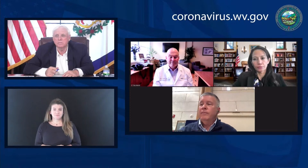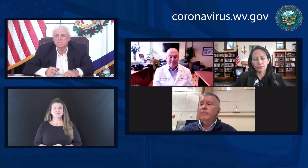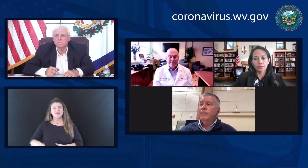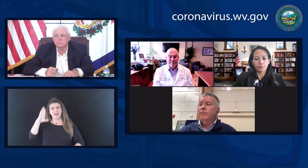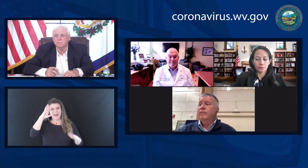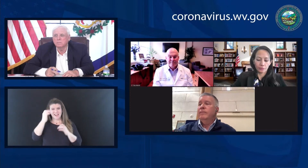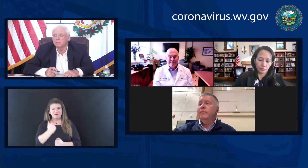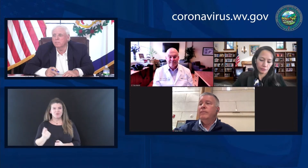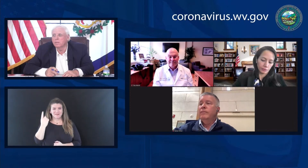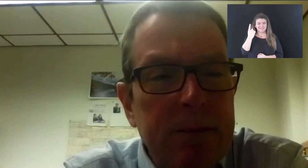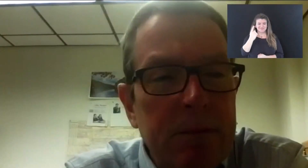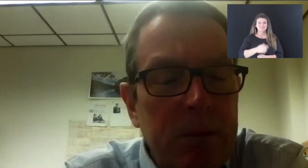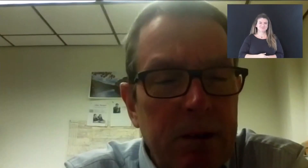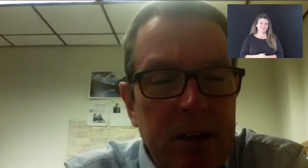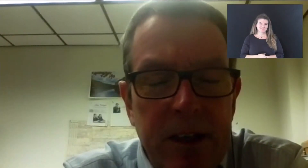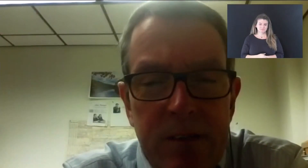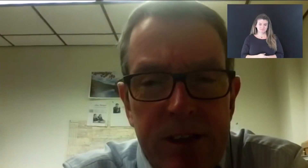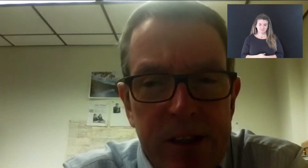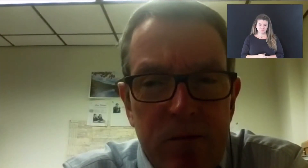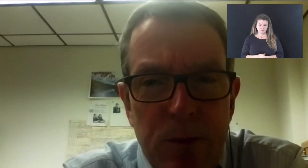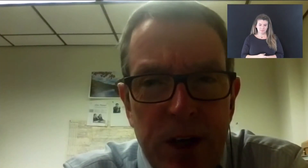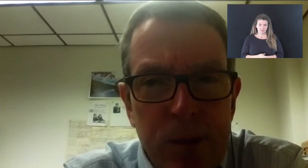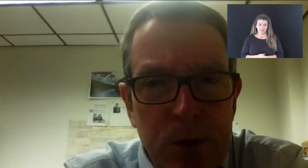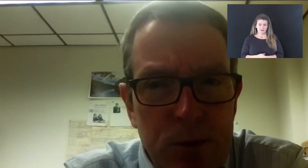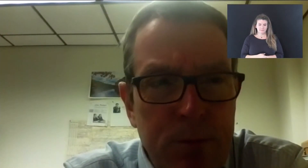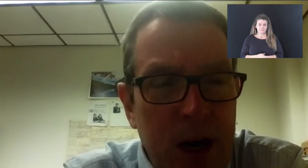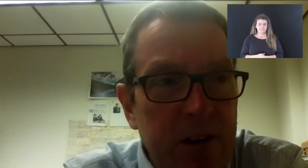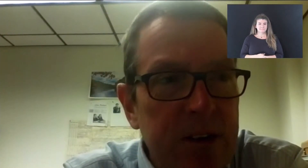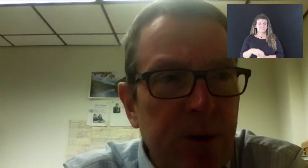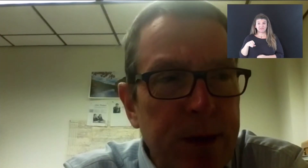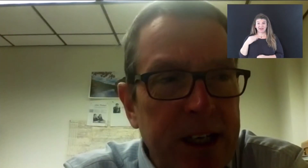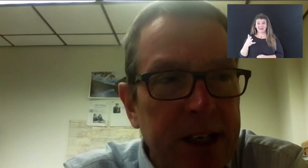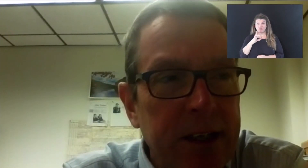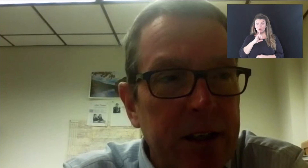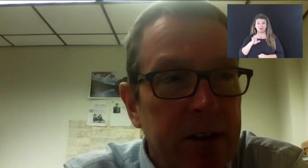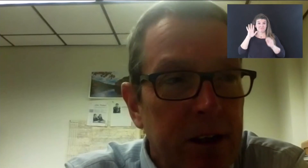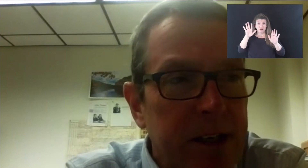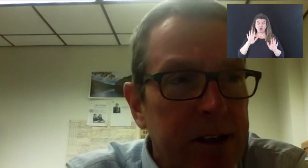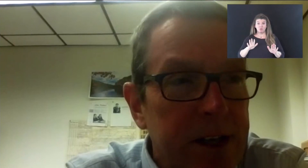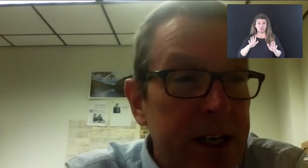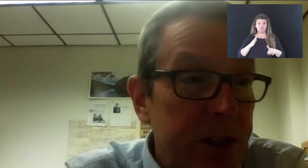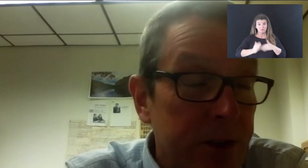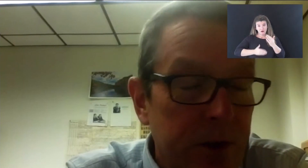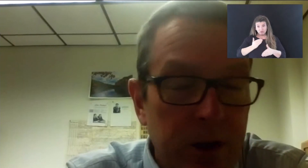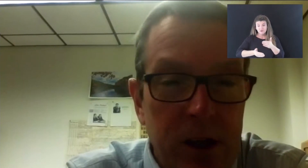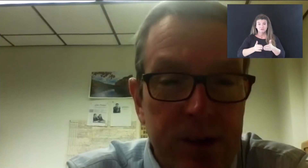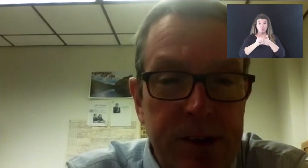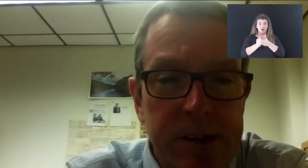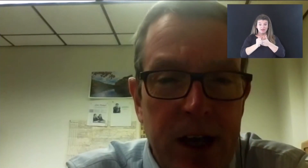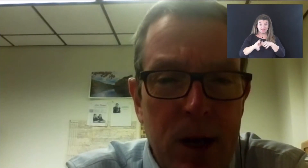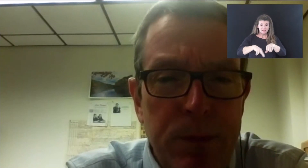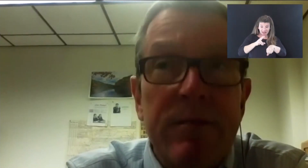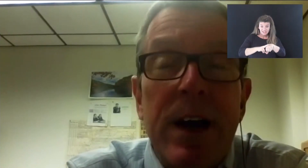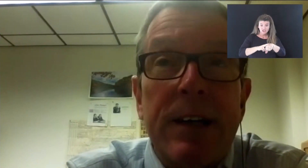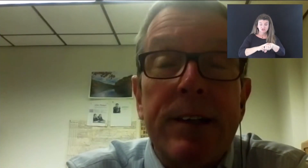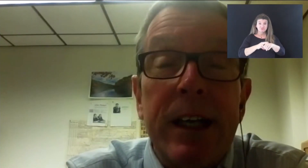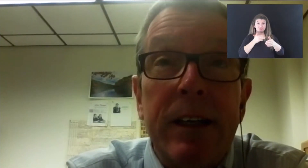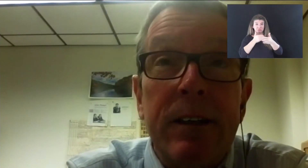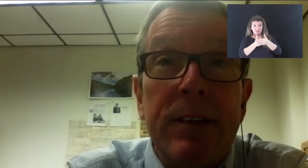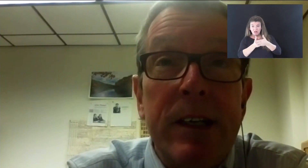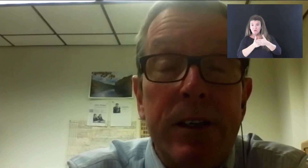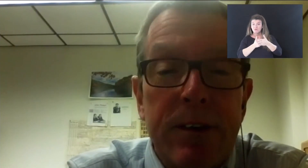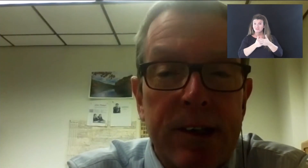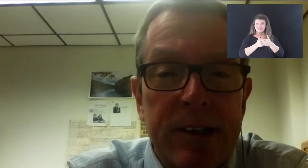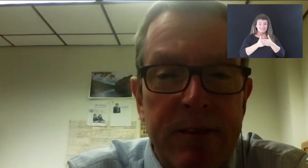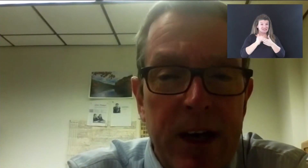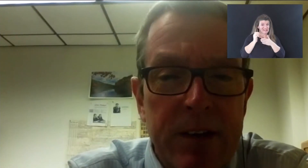Hello, everyone. Given the remarkable progress we're making, leading the nation or close to the top in